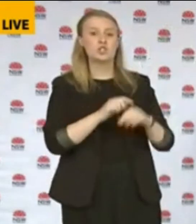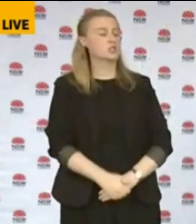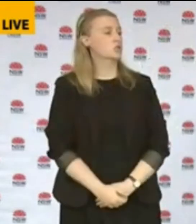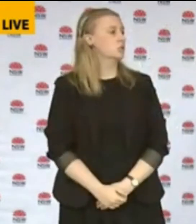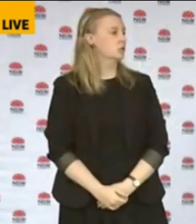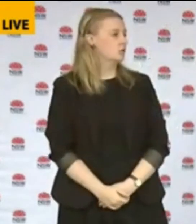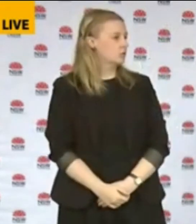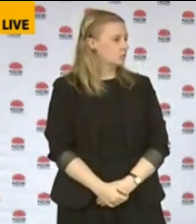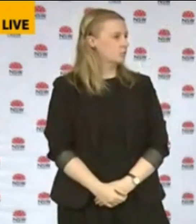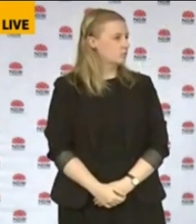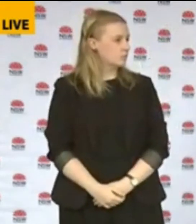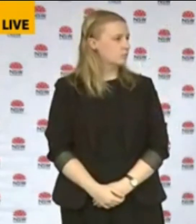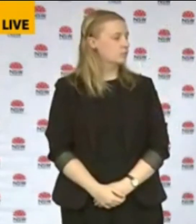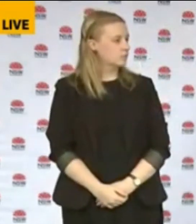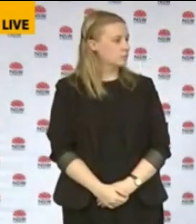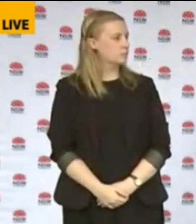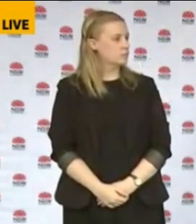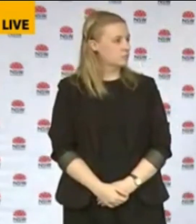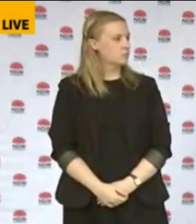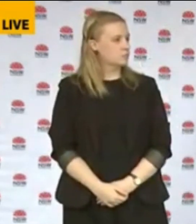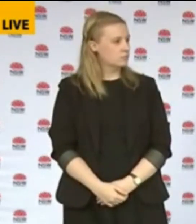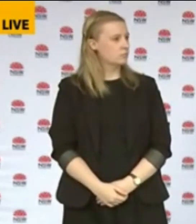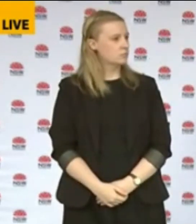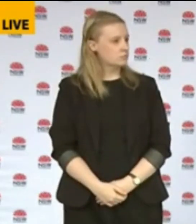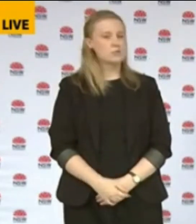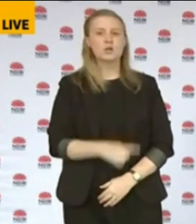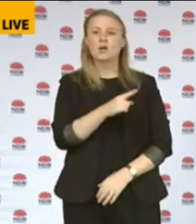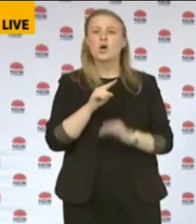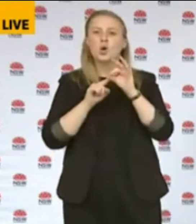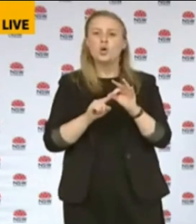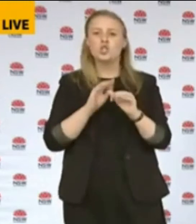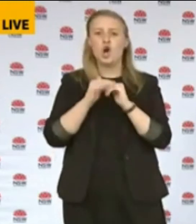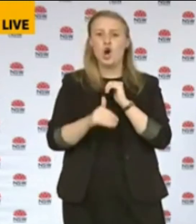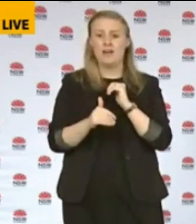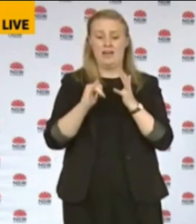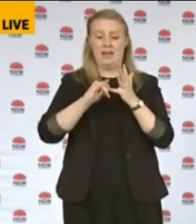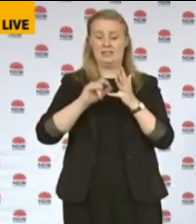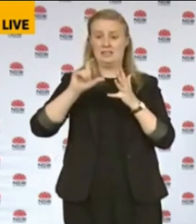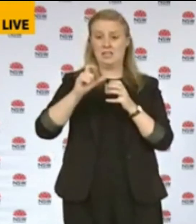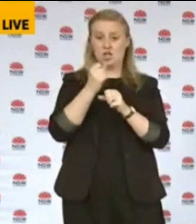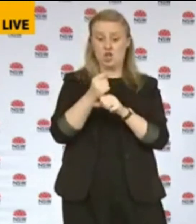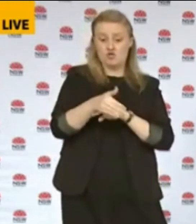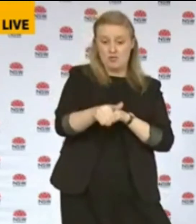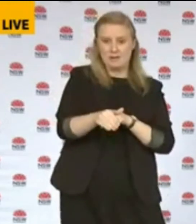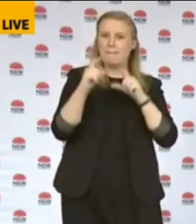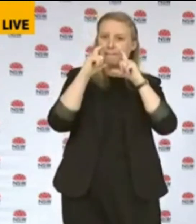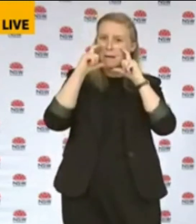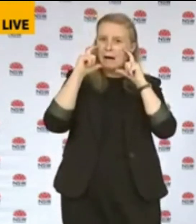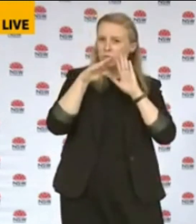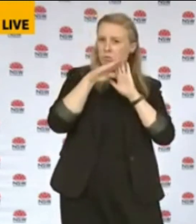masks at the SCG. So you need to wear a mask sitting in your seat at the SCG or face